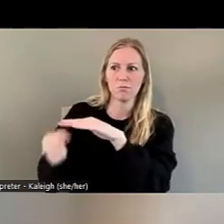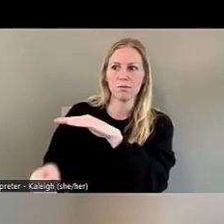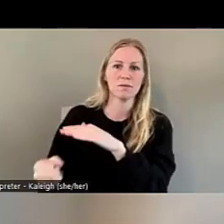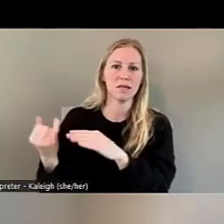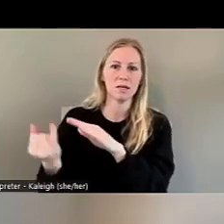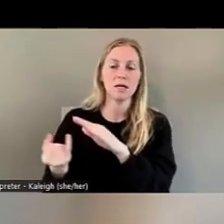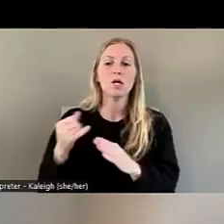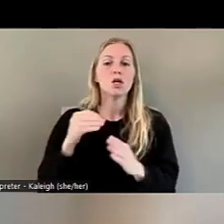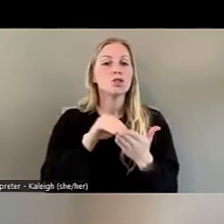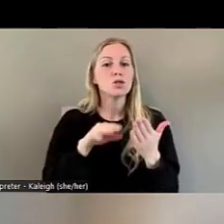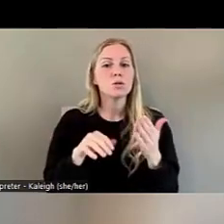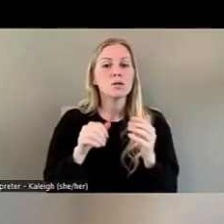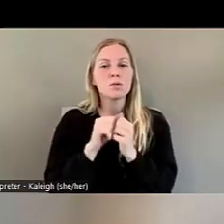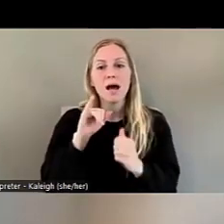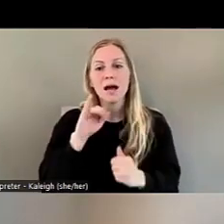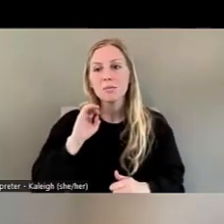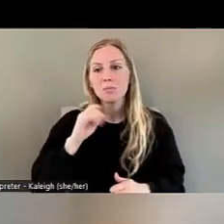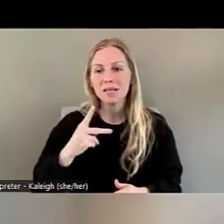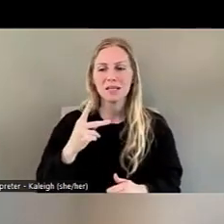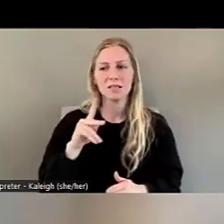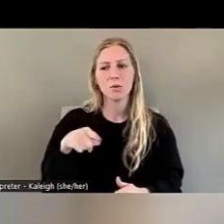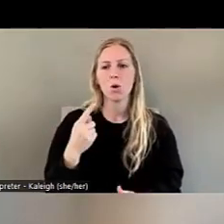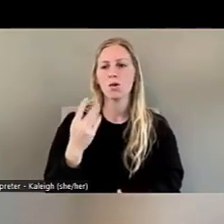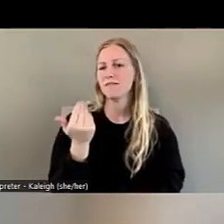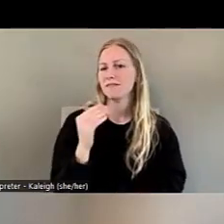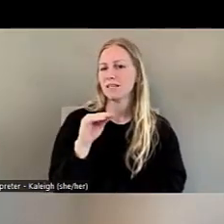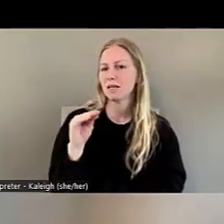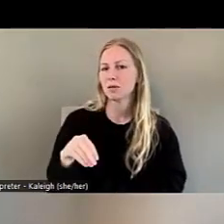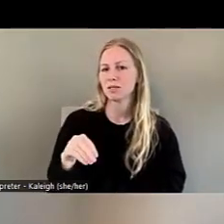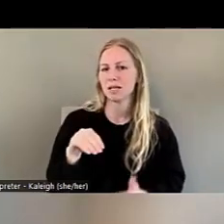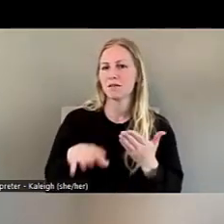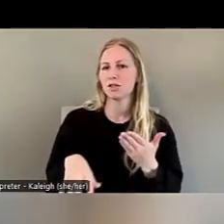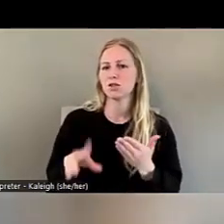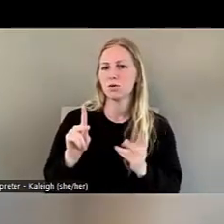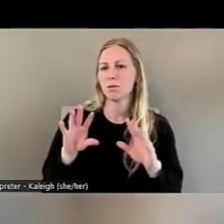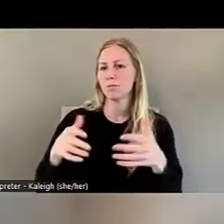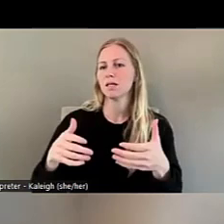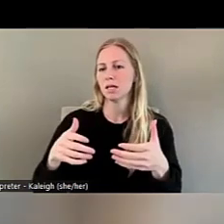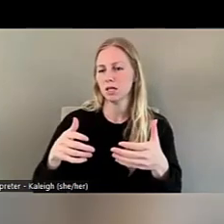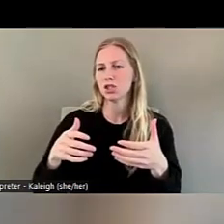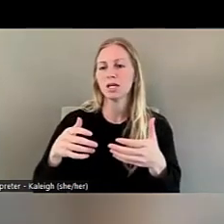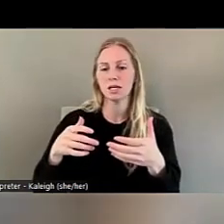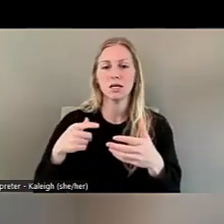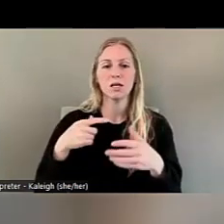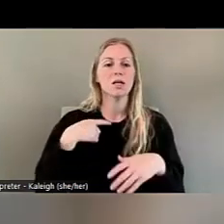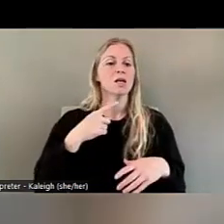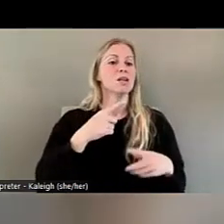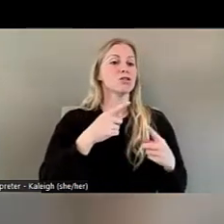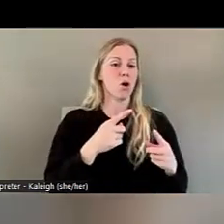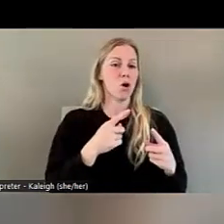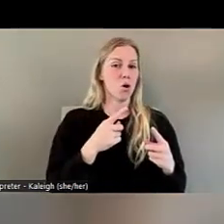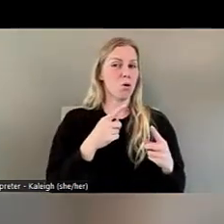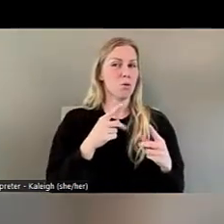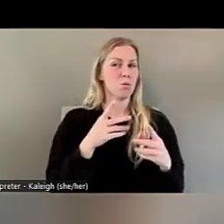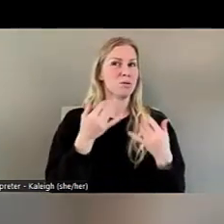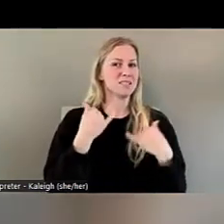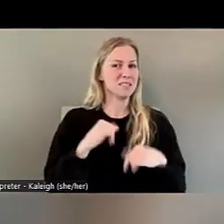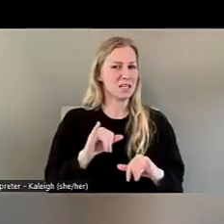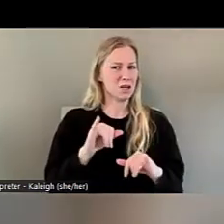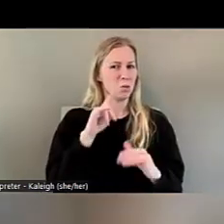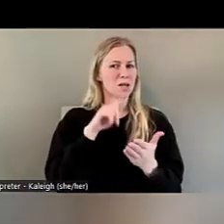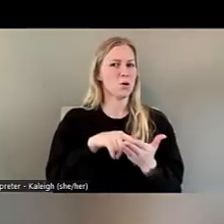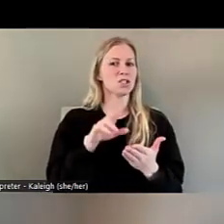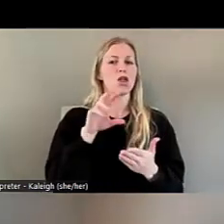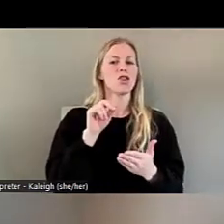IEPs constituted only 15% of the district's student population, we found that there were 30 times more